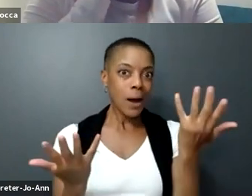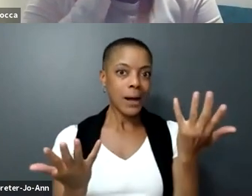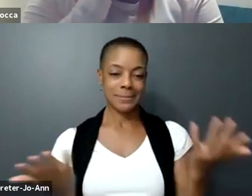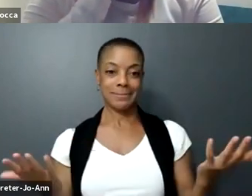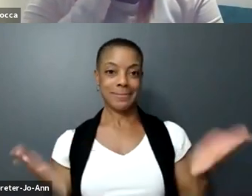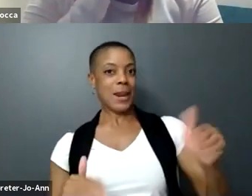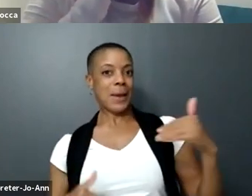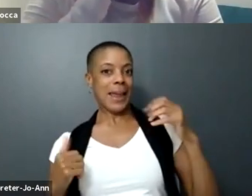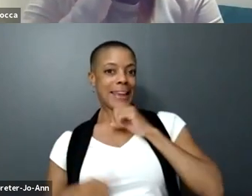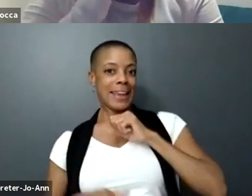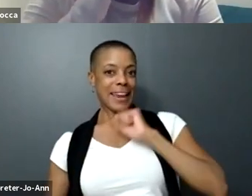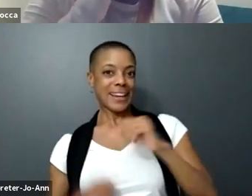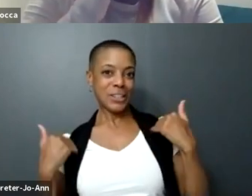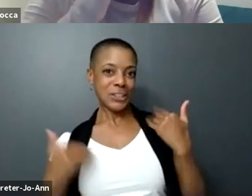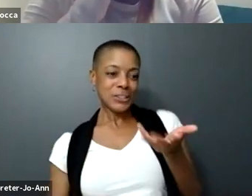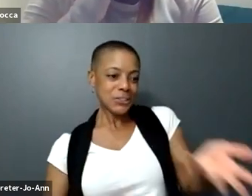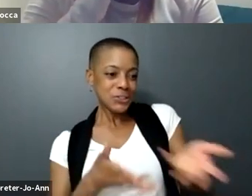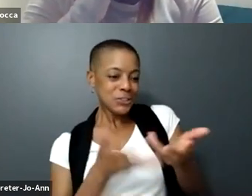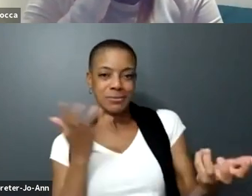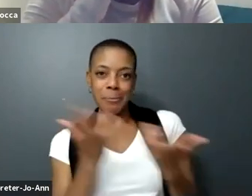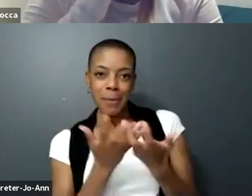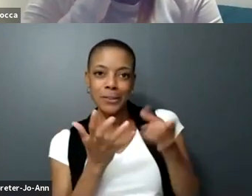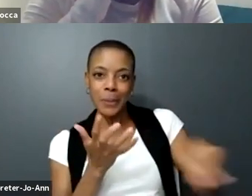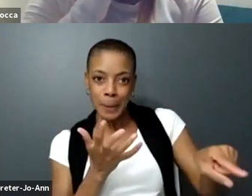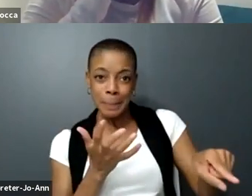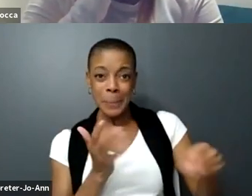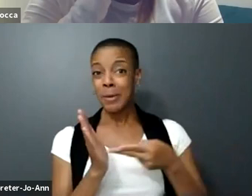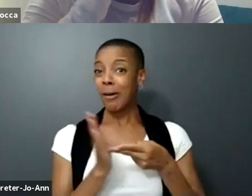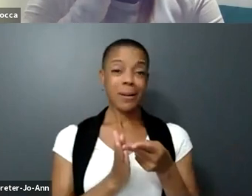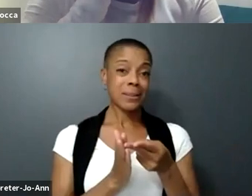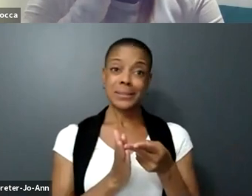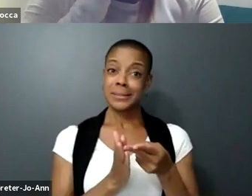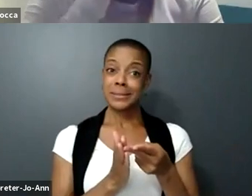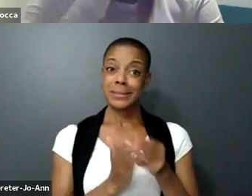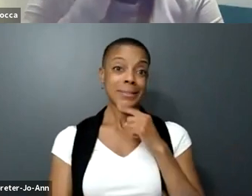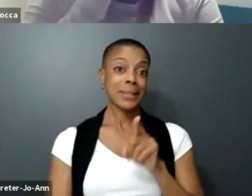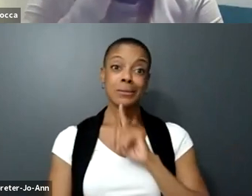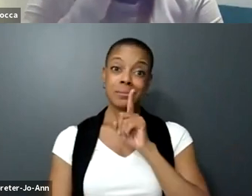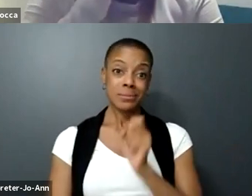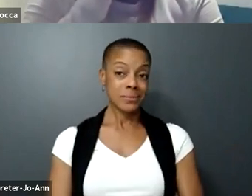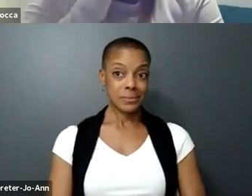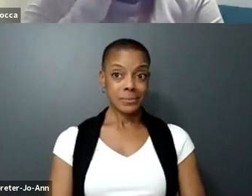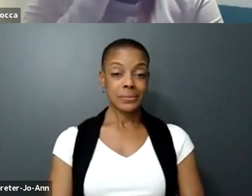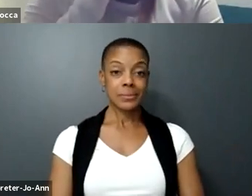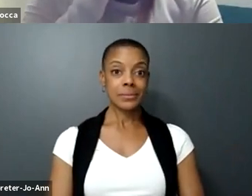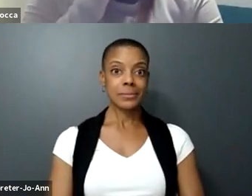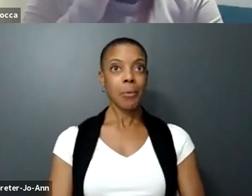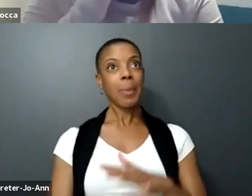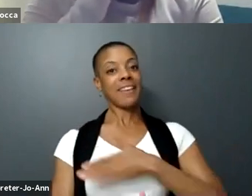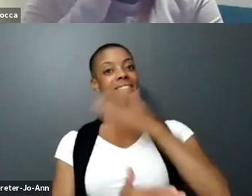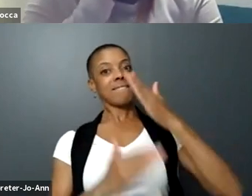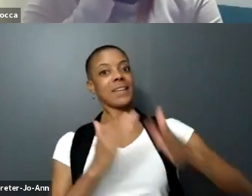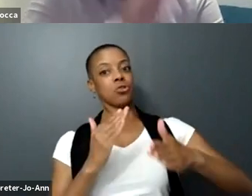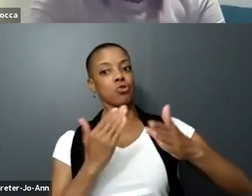I realized that you just have to kind of be honest and tell the truth and then always end it with a positive